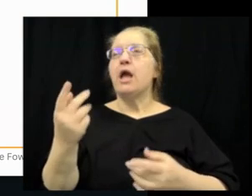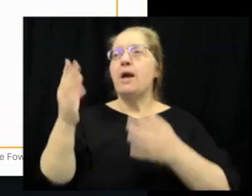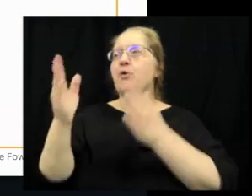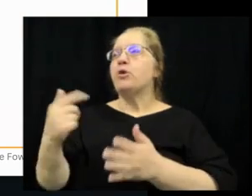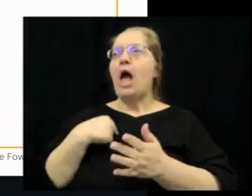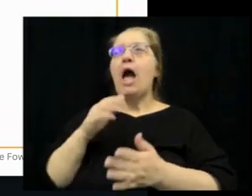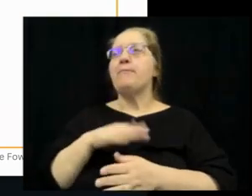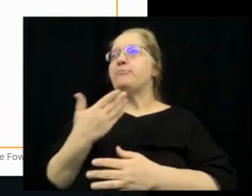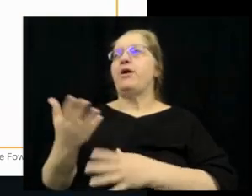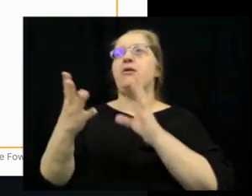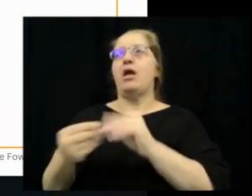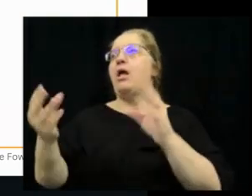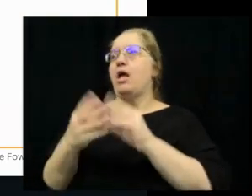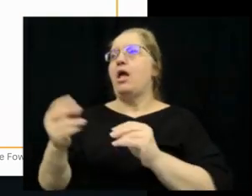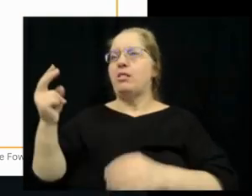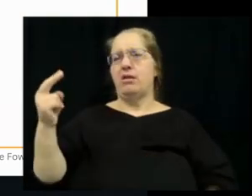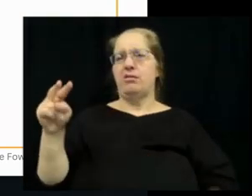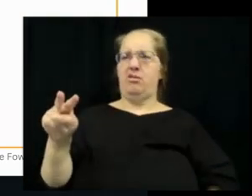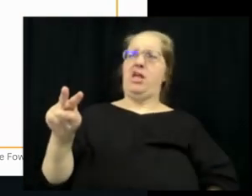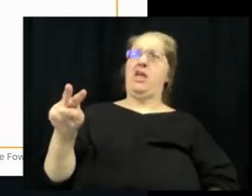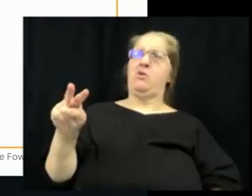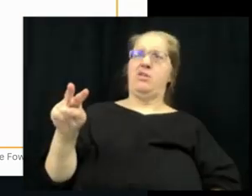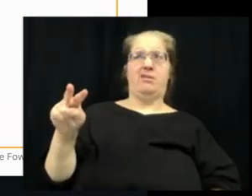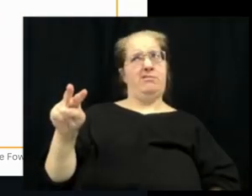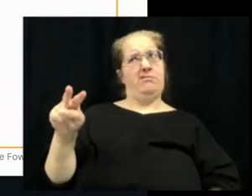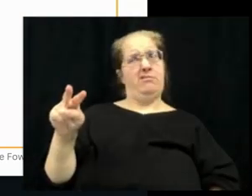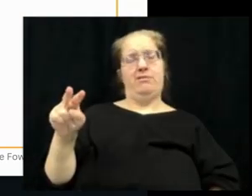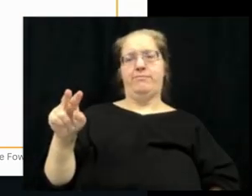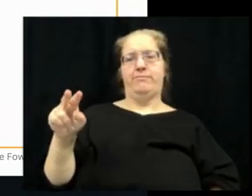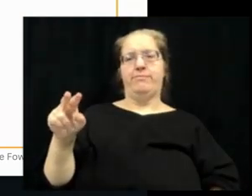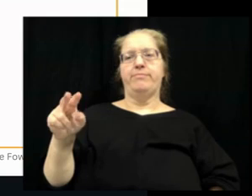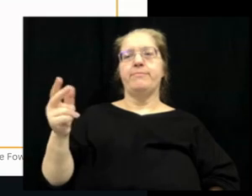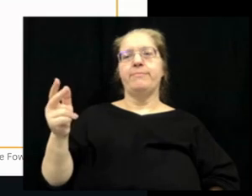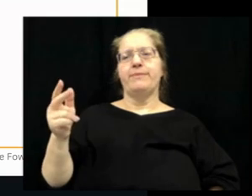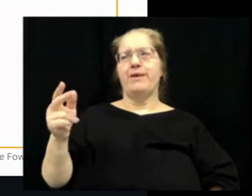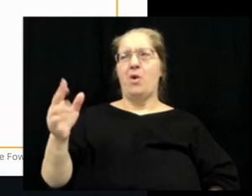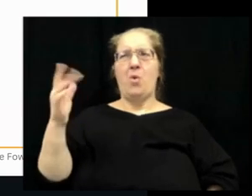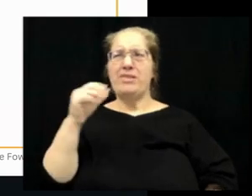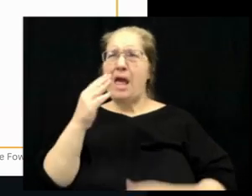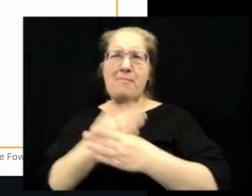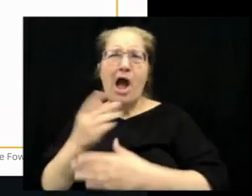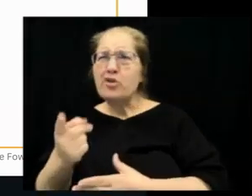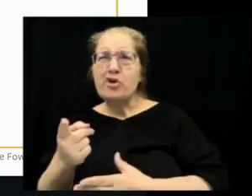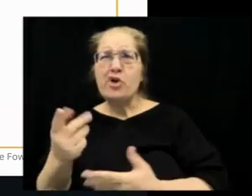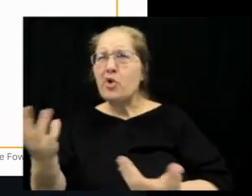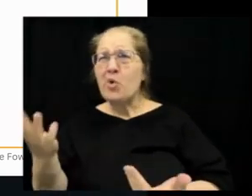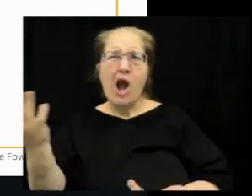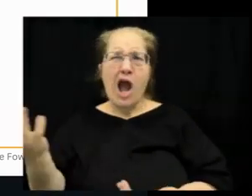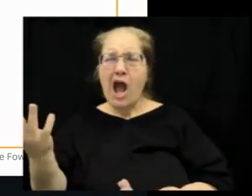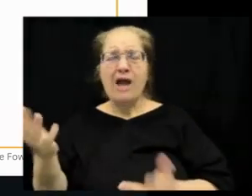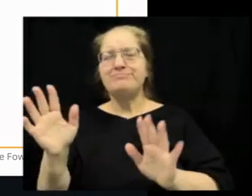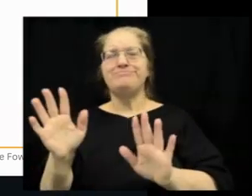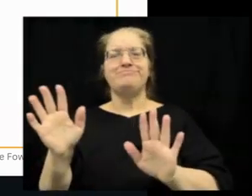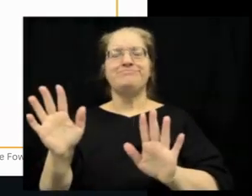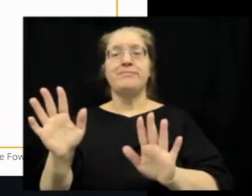upset about and they're looking at you with a blank stare, like, that shouldn't bother you. You're right. It's how you feel. But if they